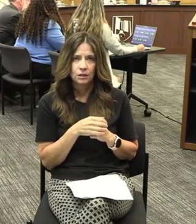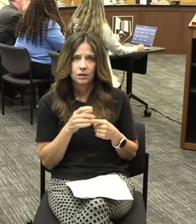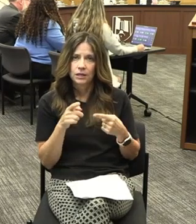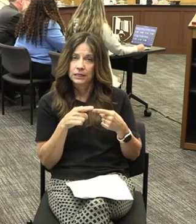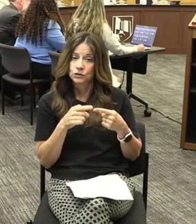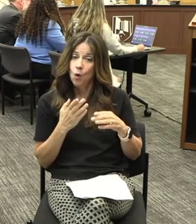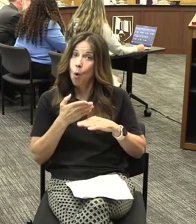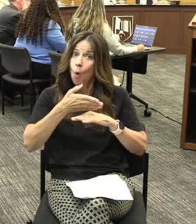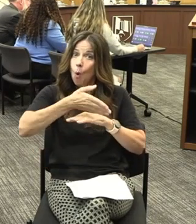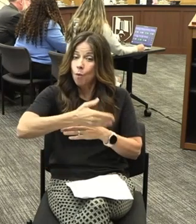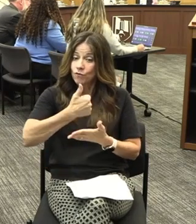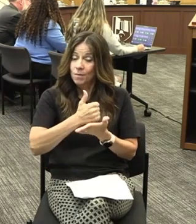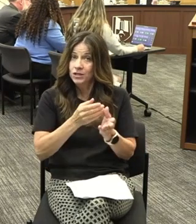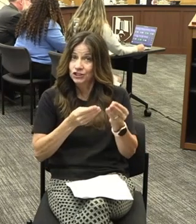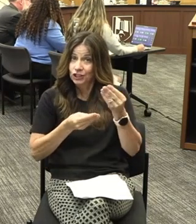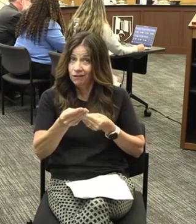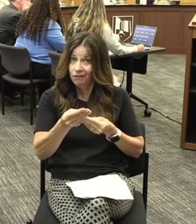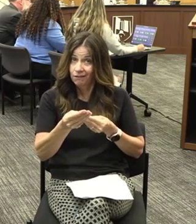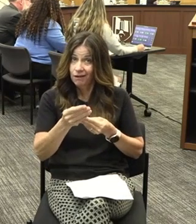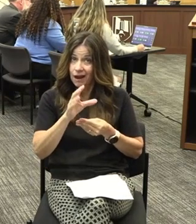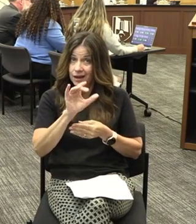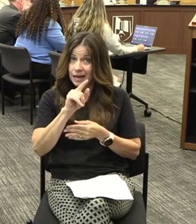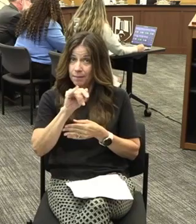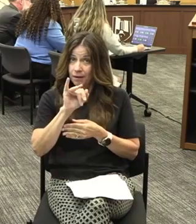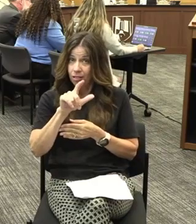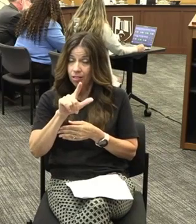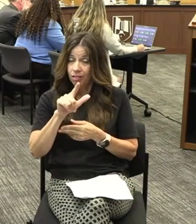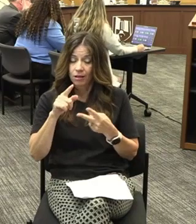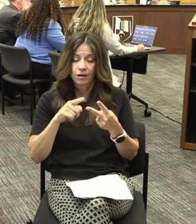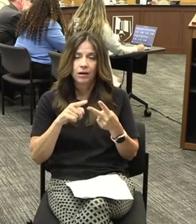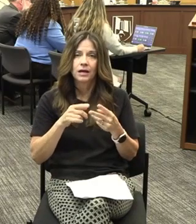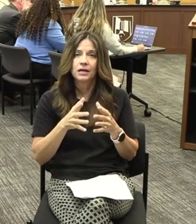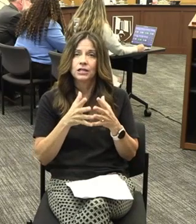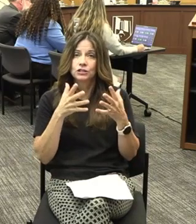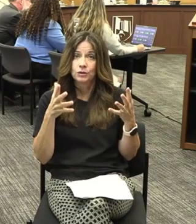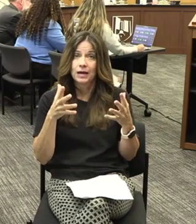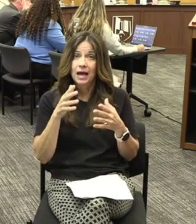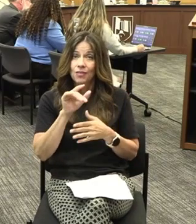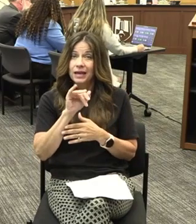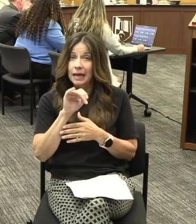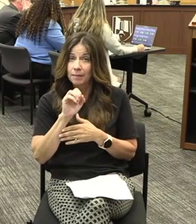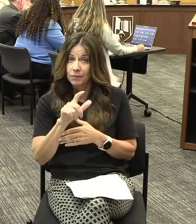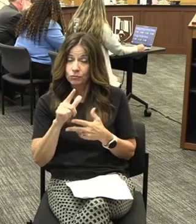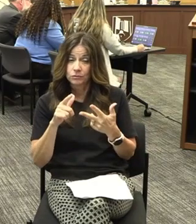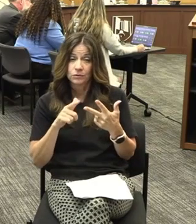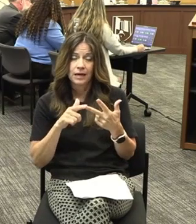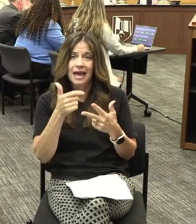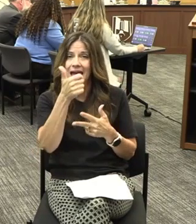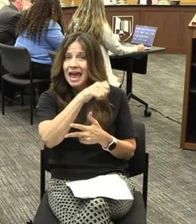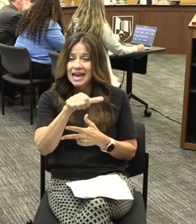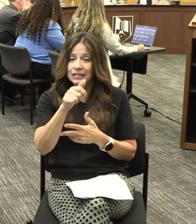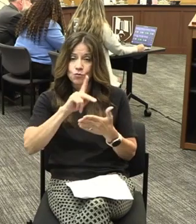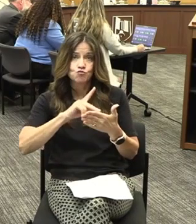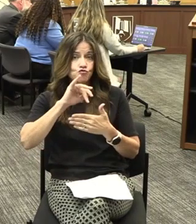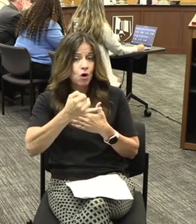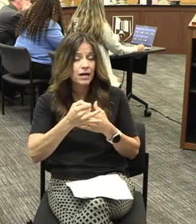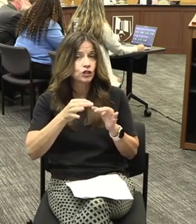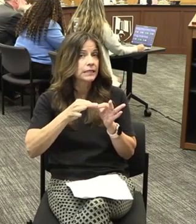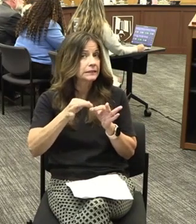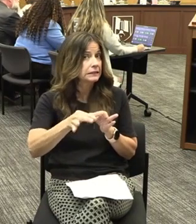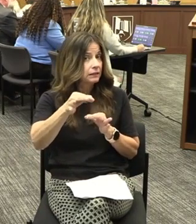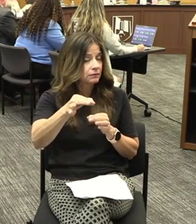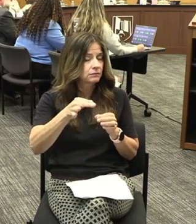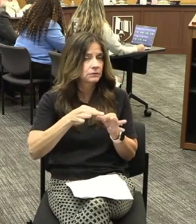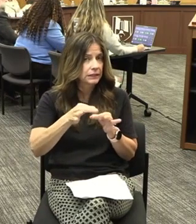budgeting on the capital outlays? Is there a variance so large on the capital outlays? Were any projects delayed? And I understood there wasn't